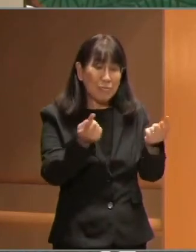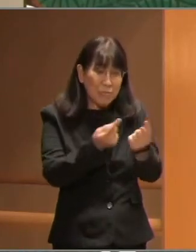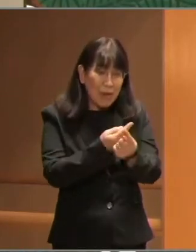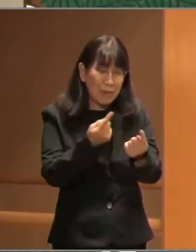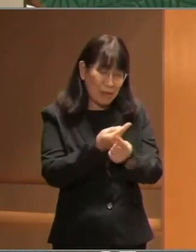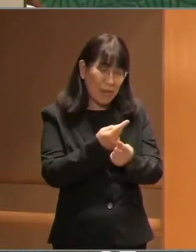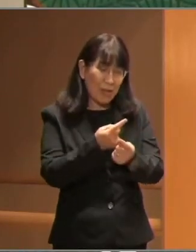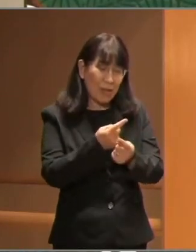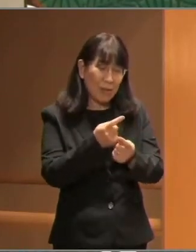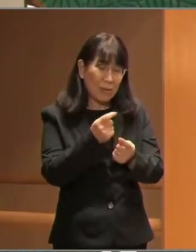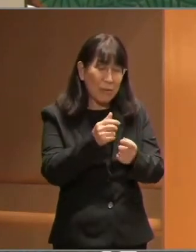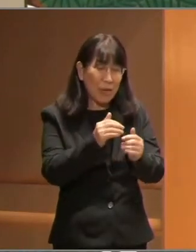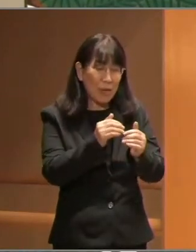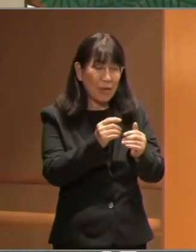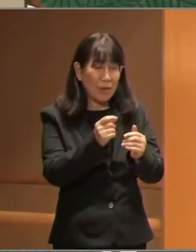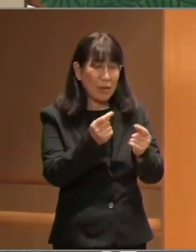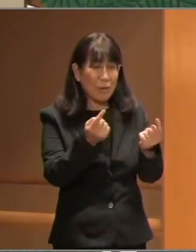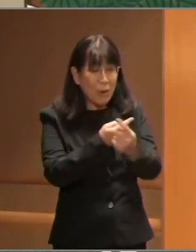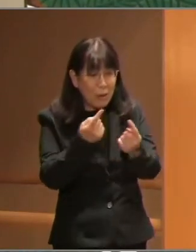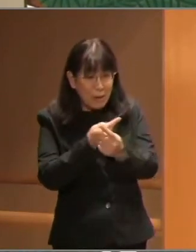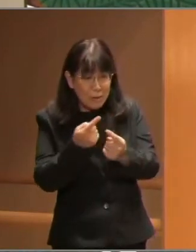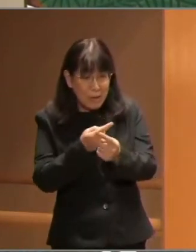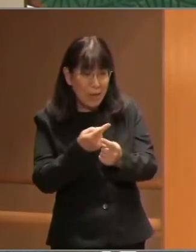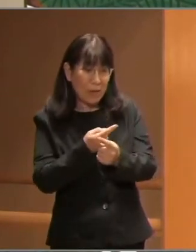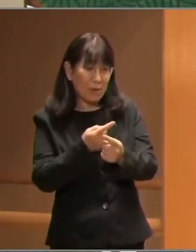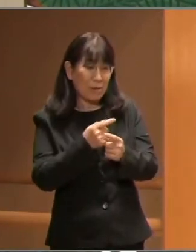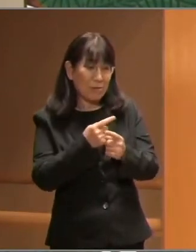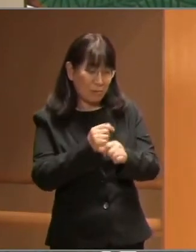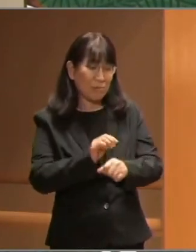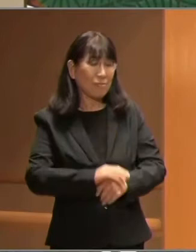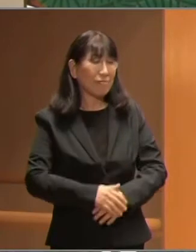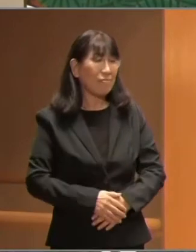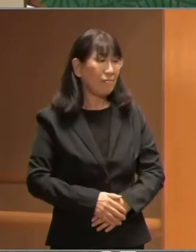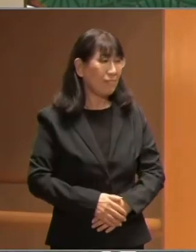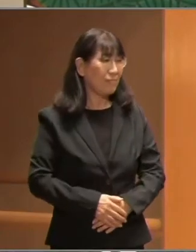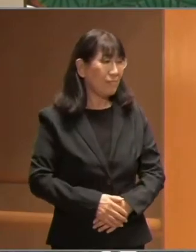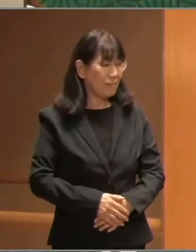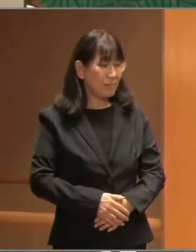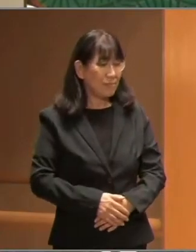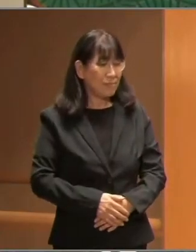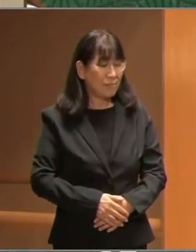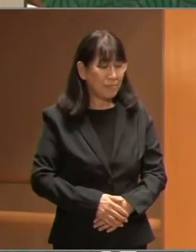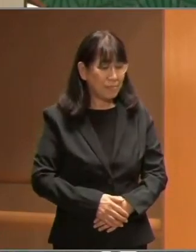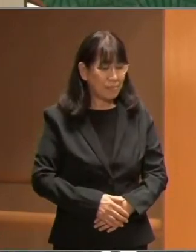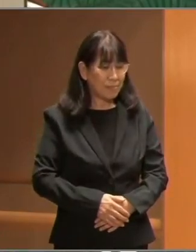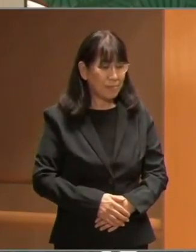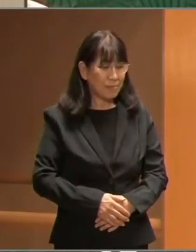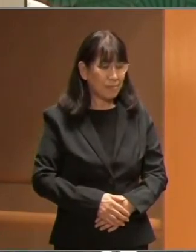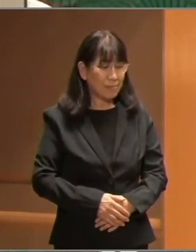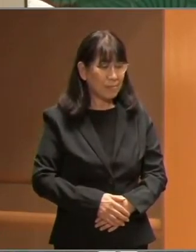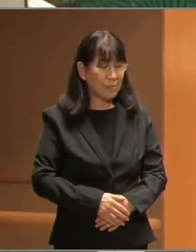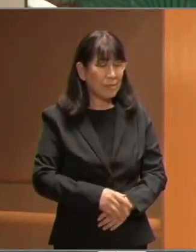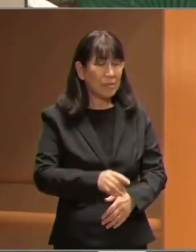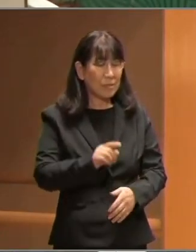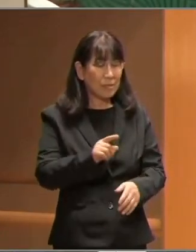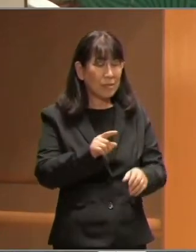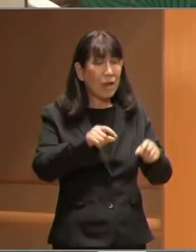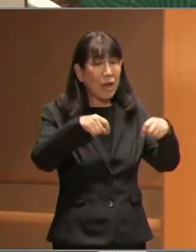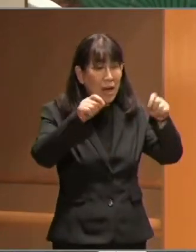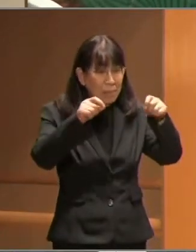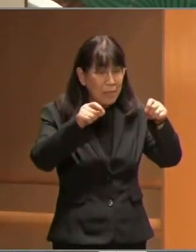It's something like a breathing. And then the paper grows and then withers.